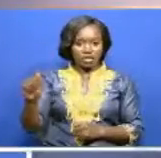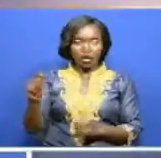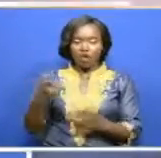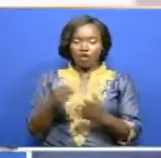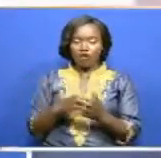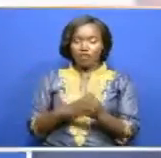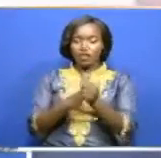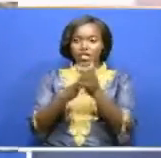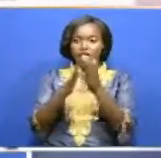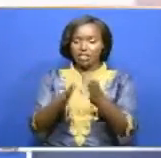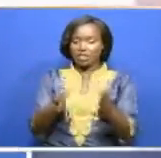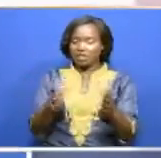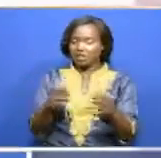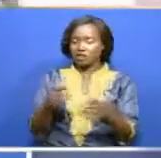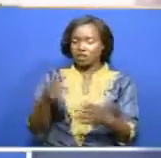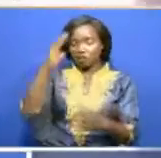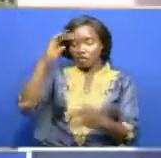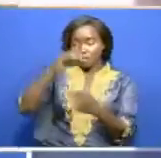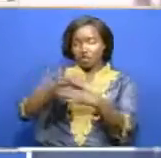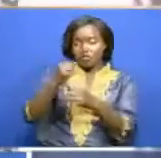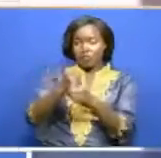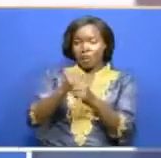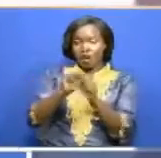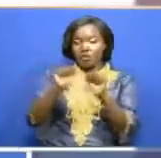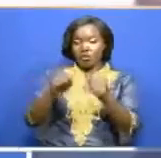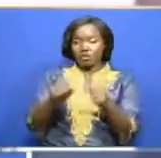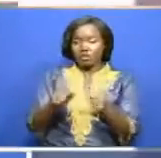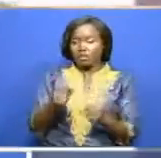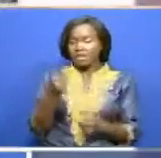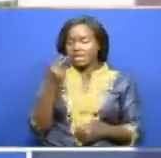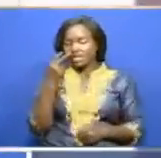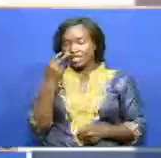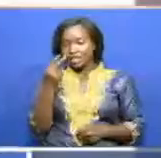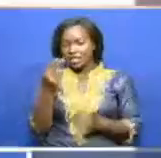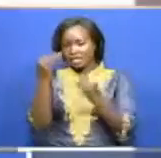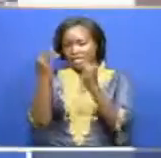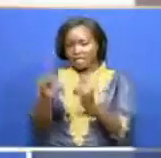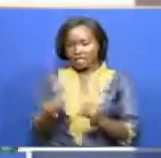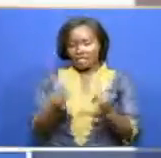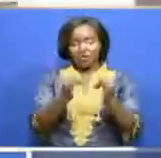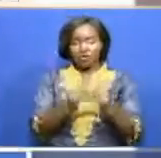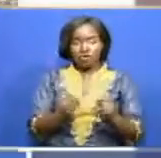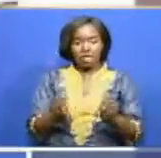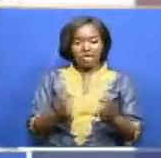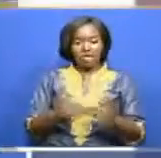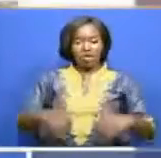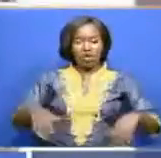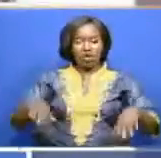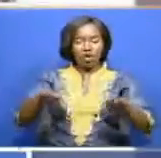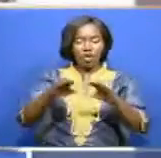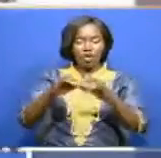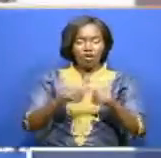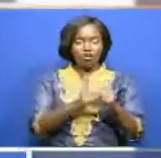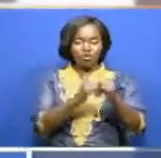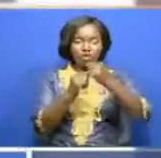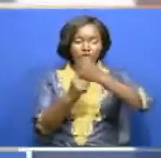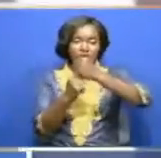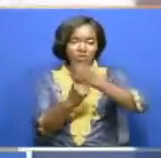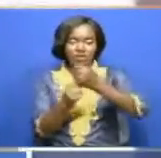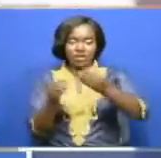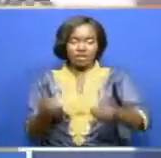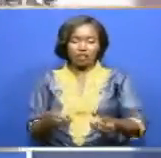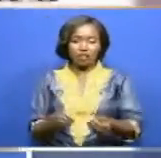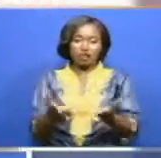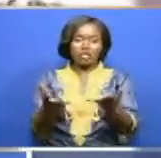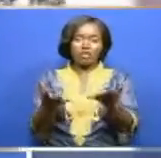executive. He further says the president has faith in the individual and collective ability to support in the delivery of his agenda